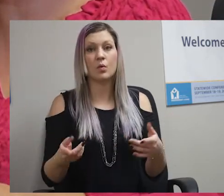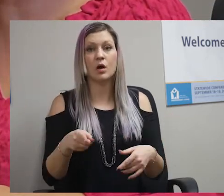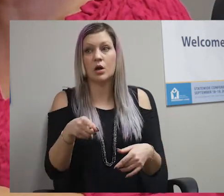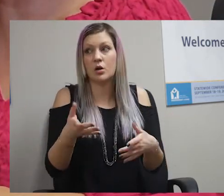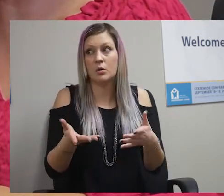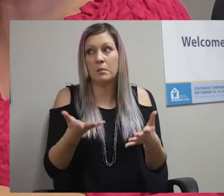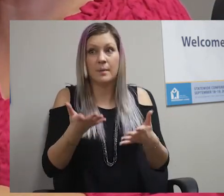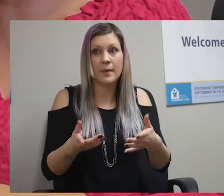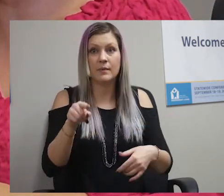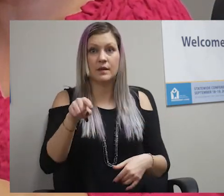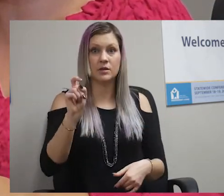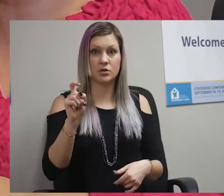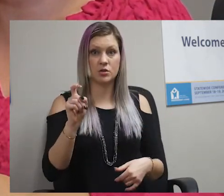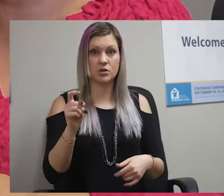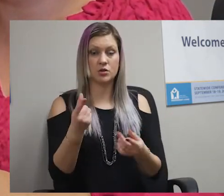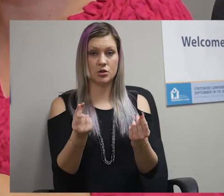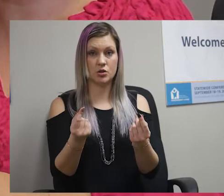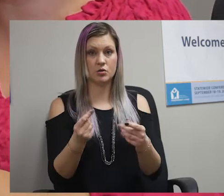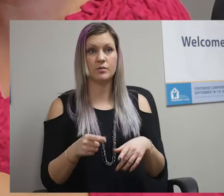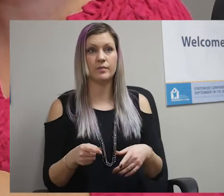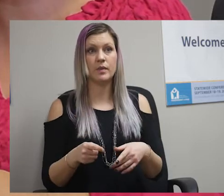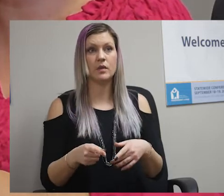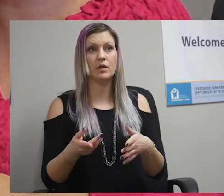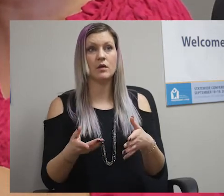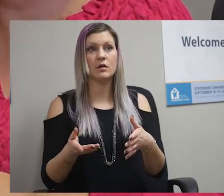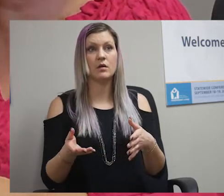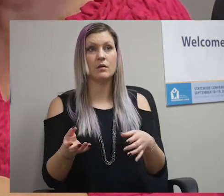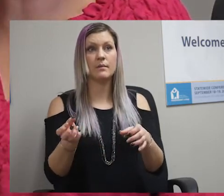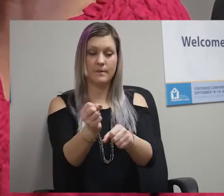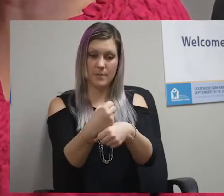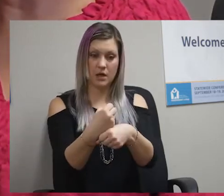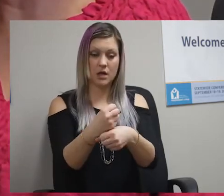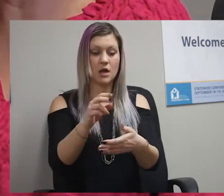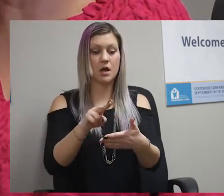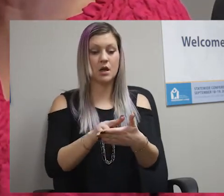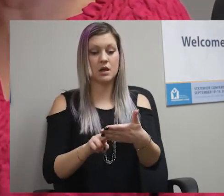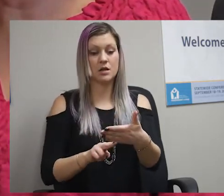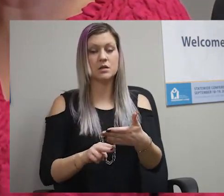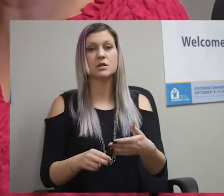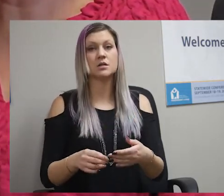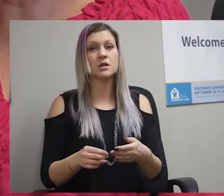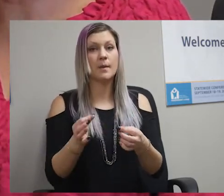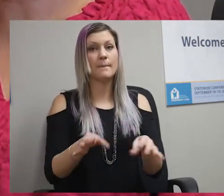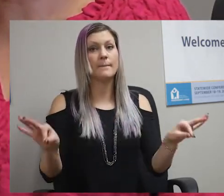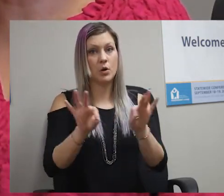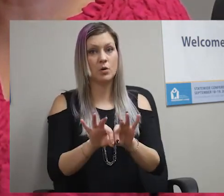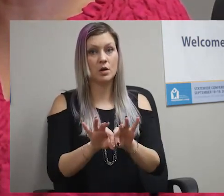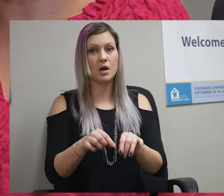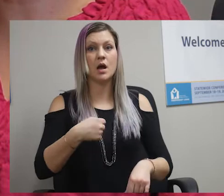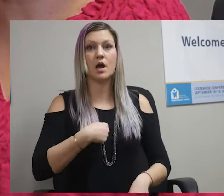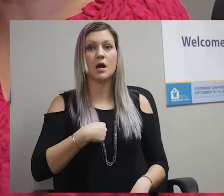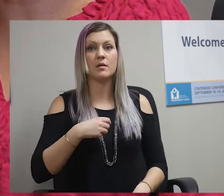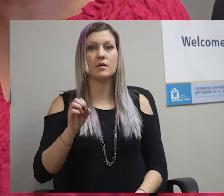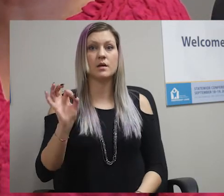hypothesize a list of what you could do in a certain situation. My name is Denise Denoto. I am employed